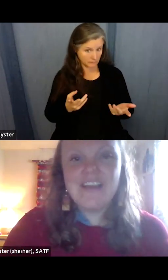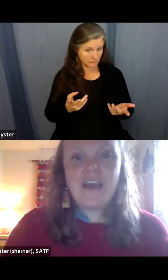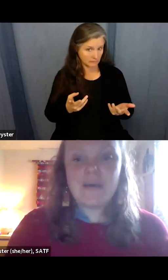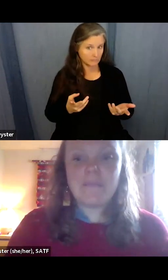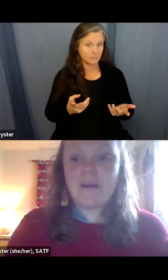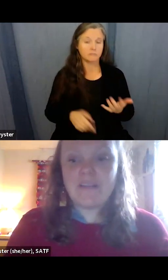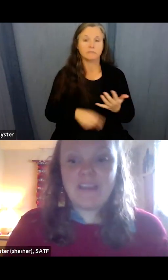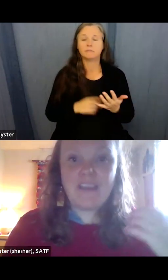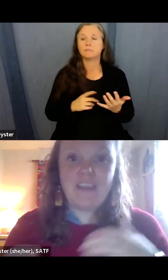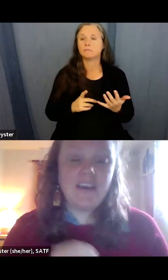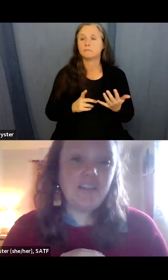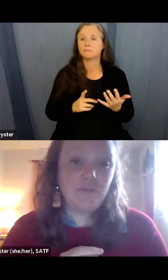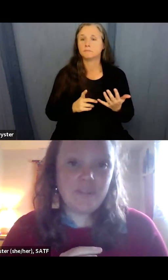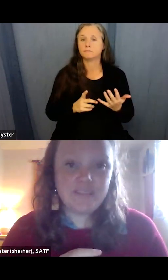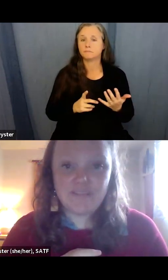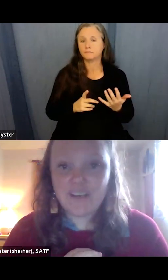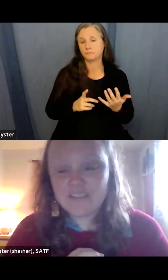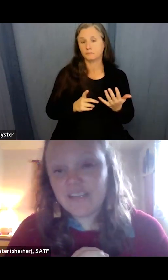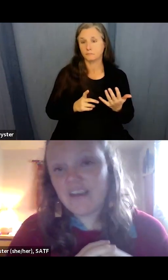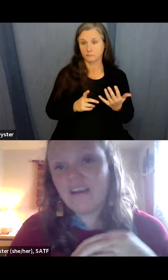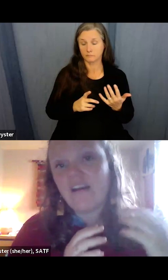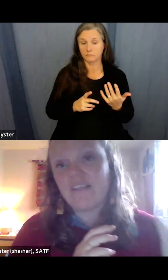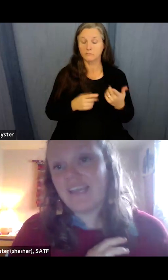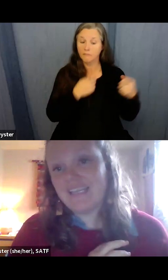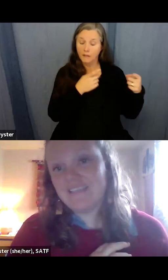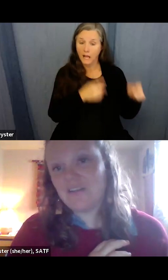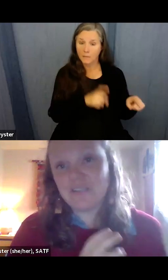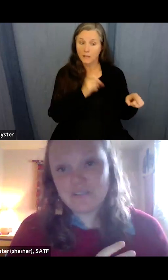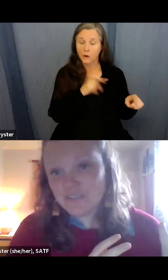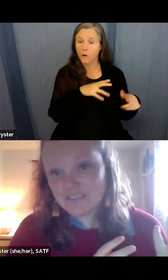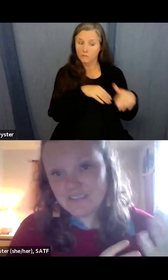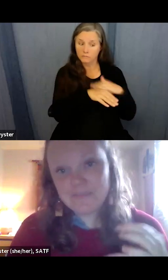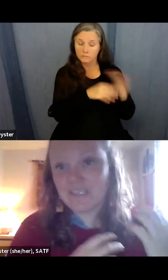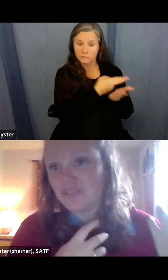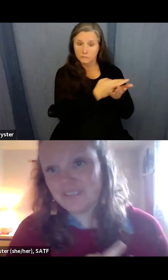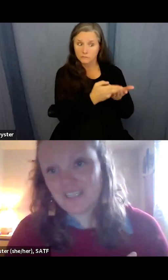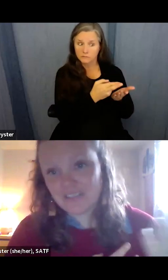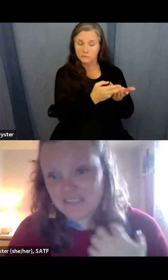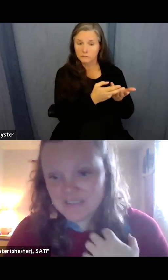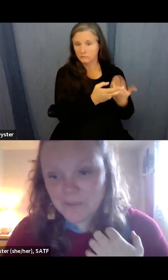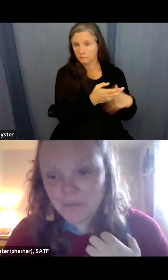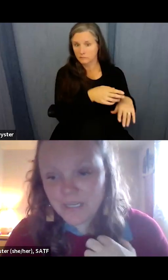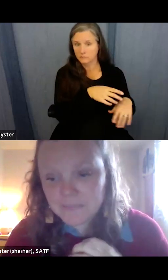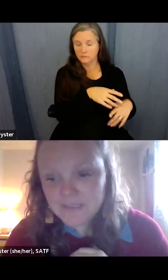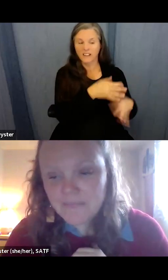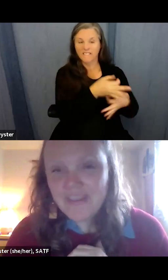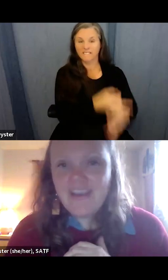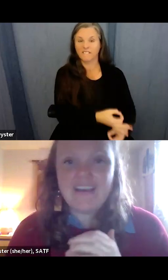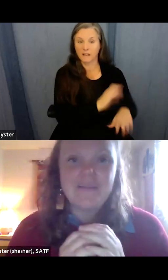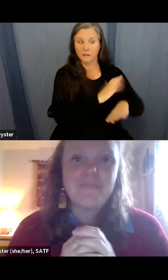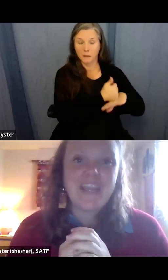settings? Are they a youth that's in foster care? Are they in carceral systems like juvenile justice